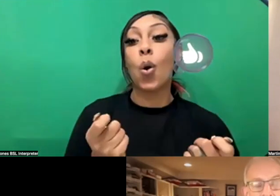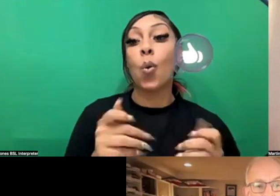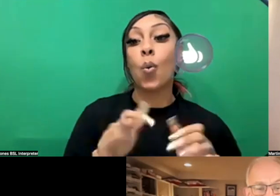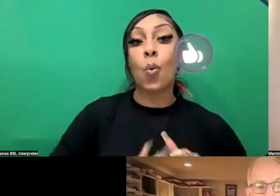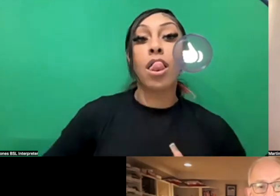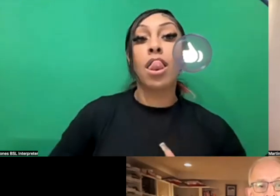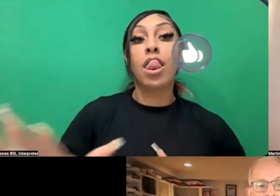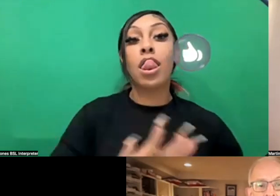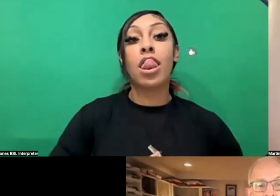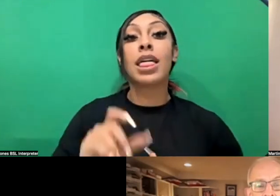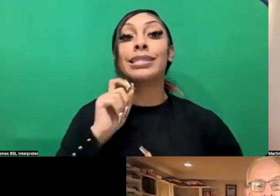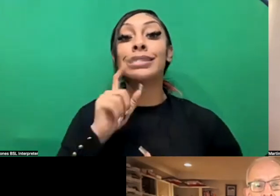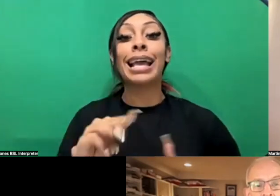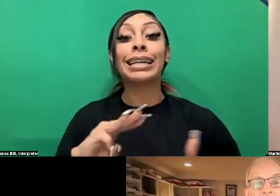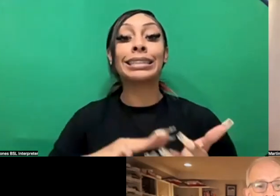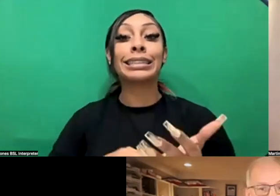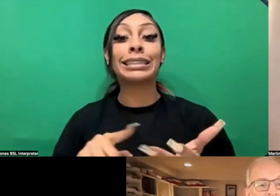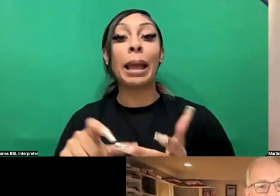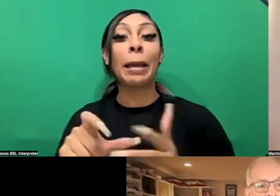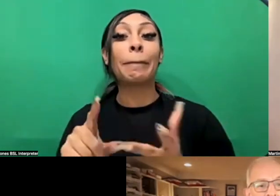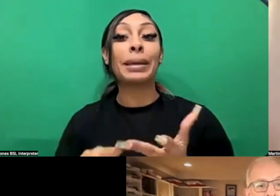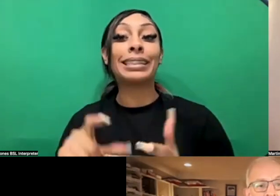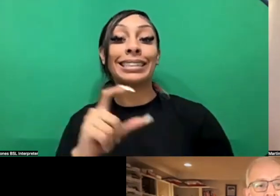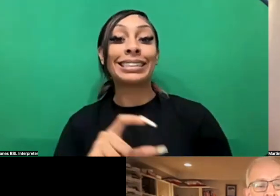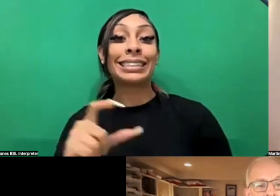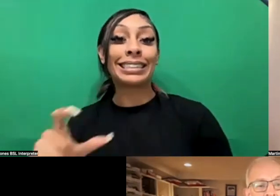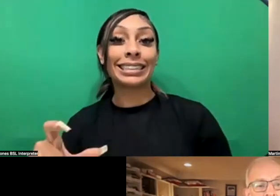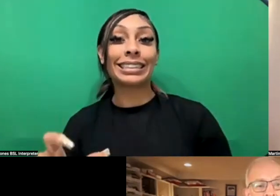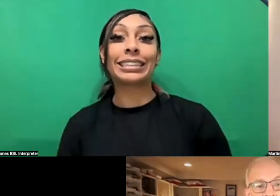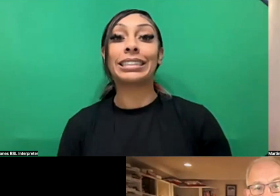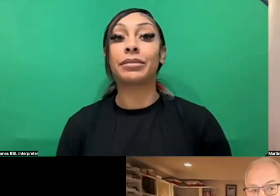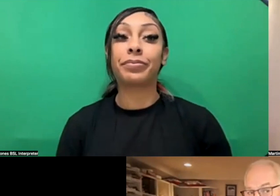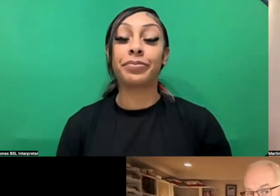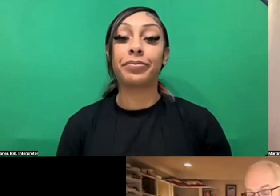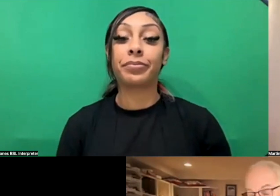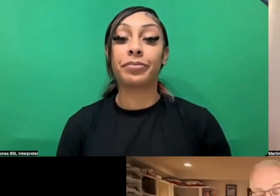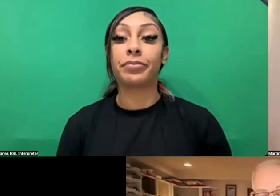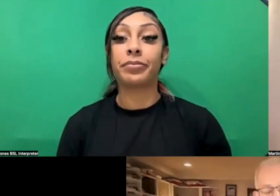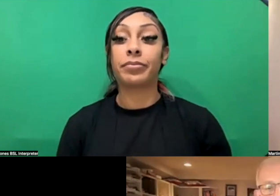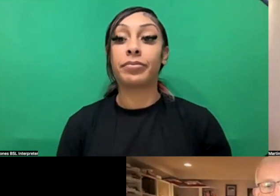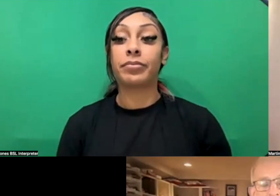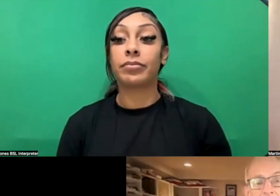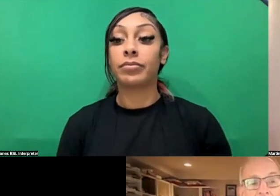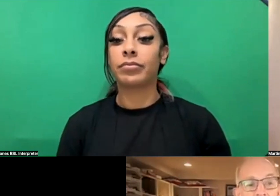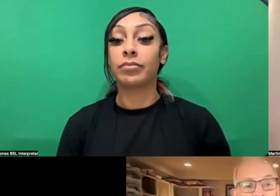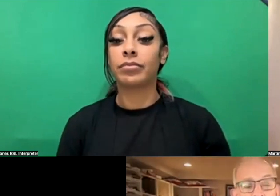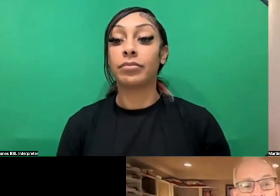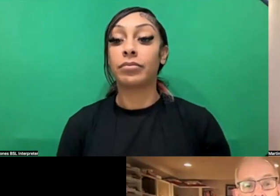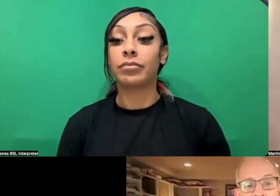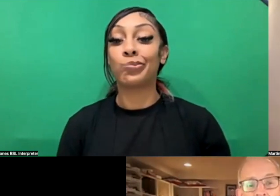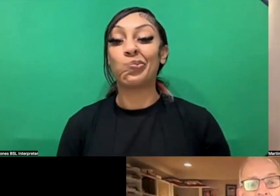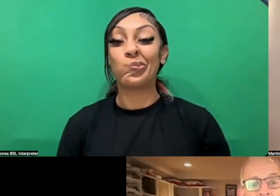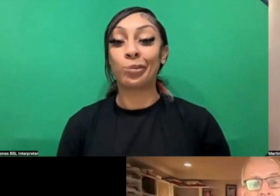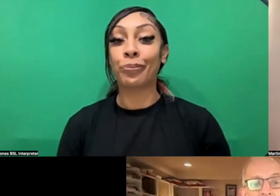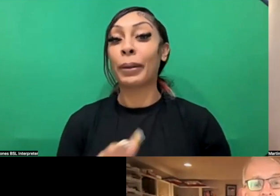so people send MIDI CCs or do whatever you need to do with that. And the other thing is, I have personal experience of playing this